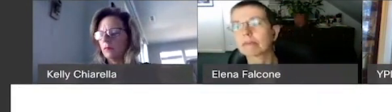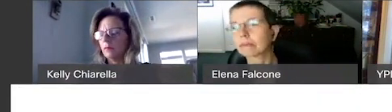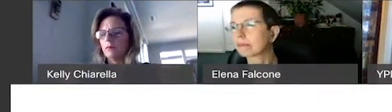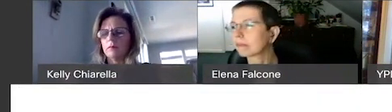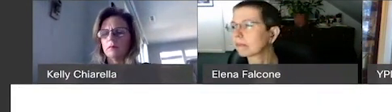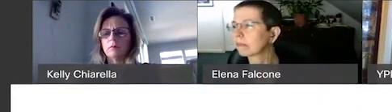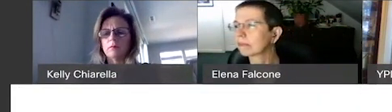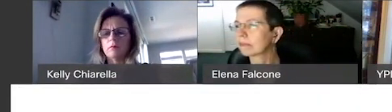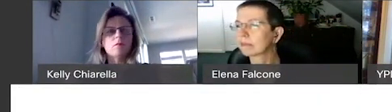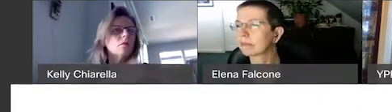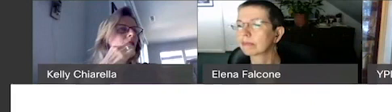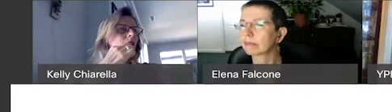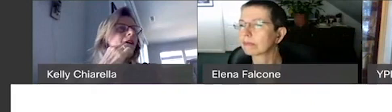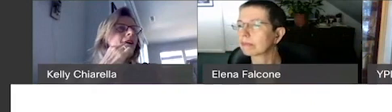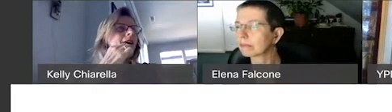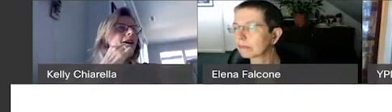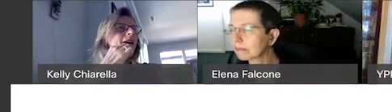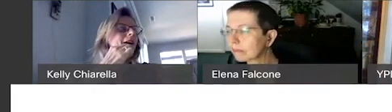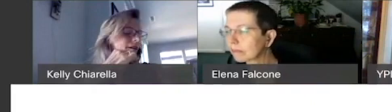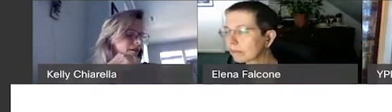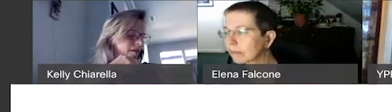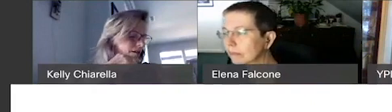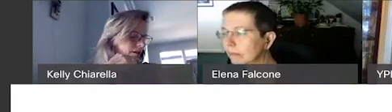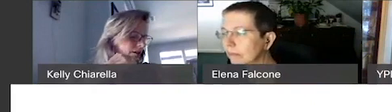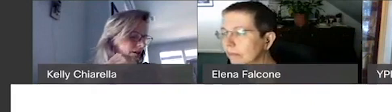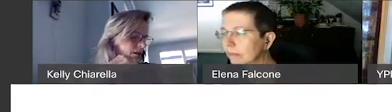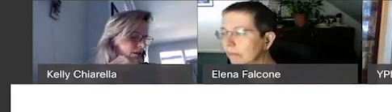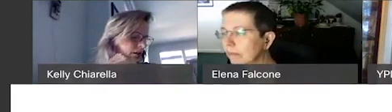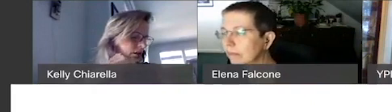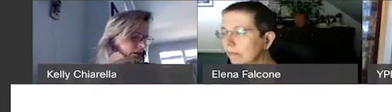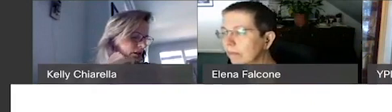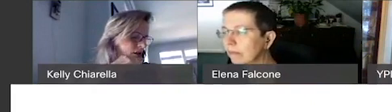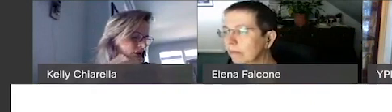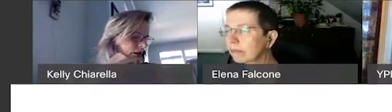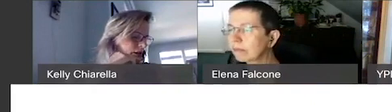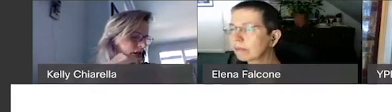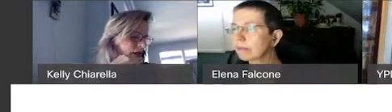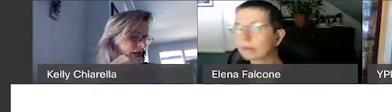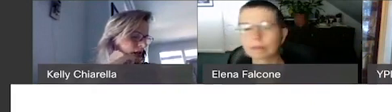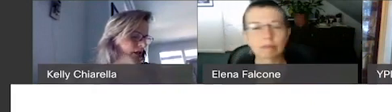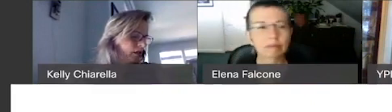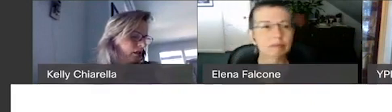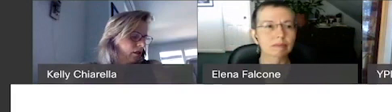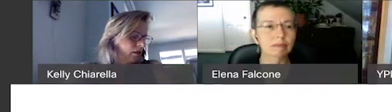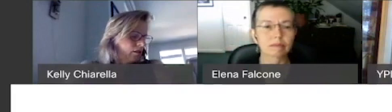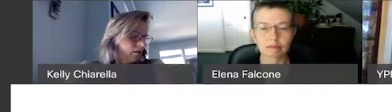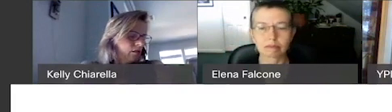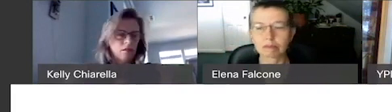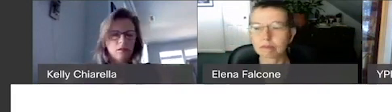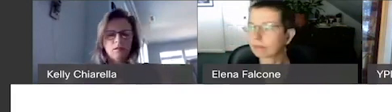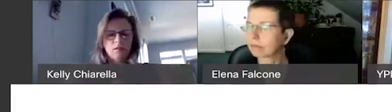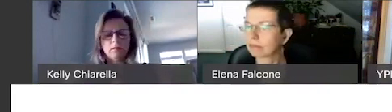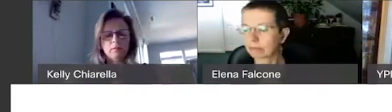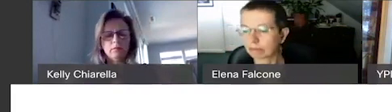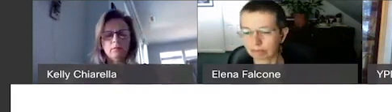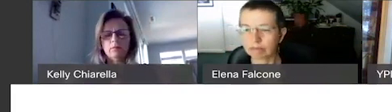scams that have developed in the heat of the coronavirus pandemic. Scammers tend to follow the headlines. So